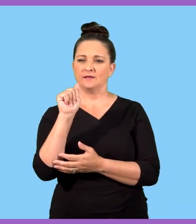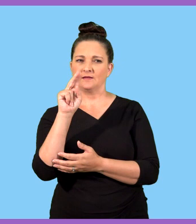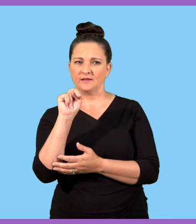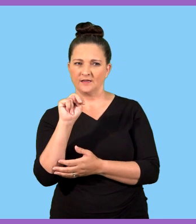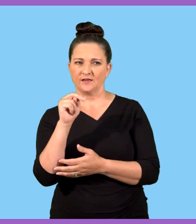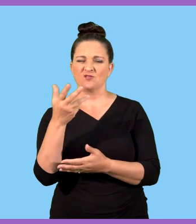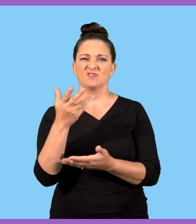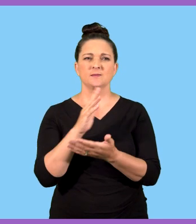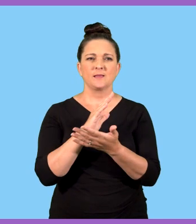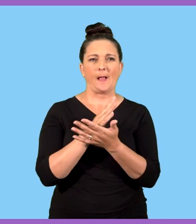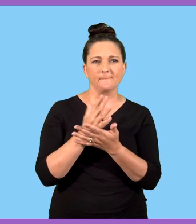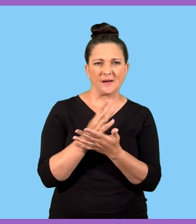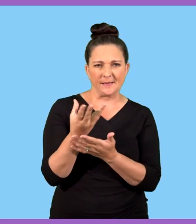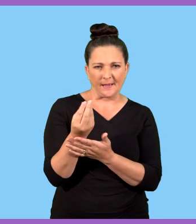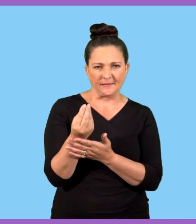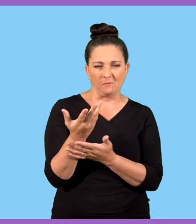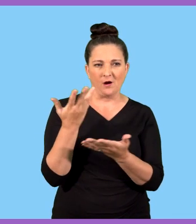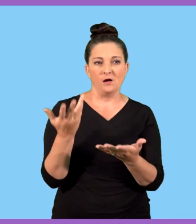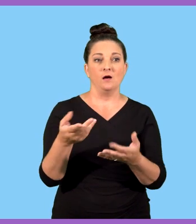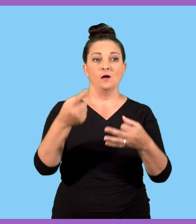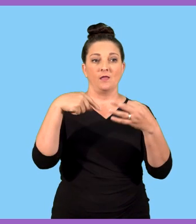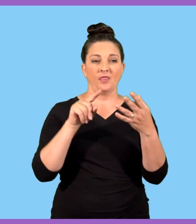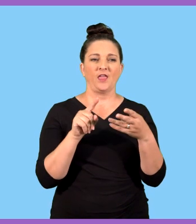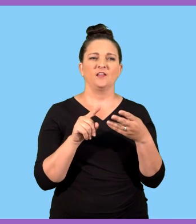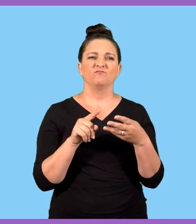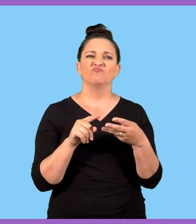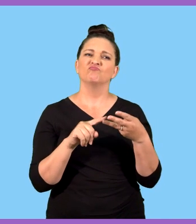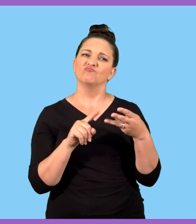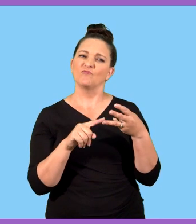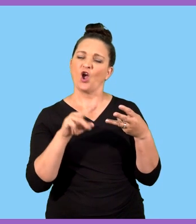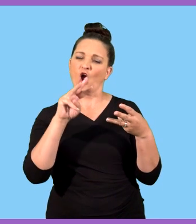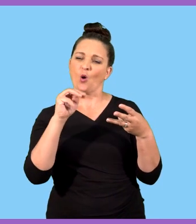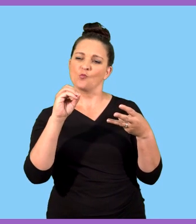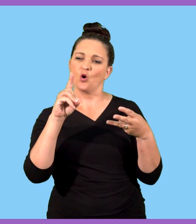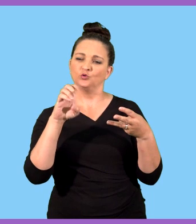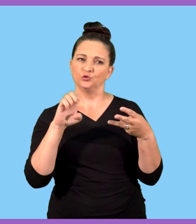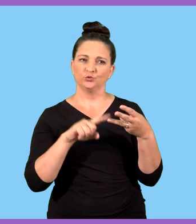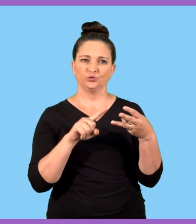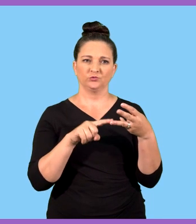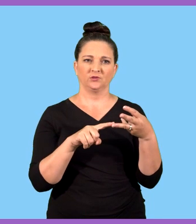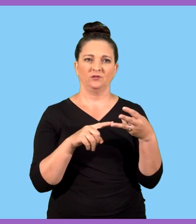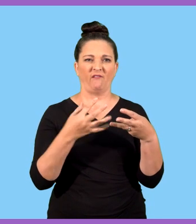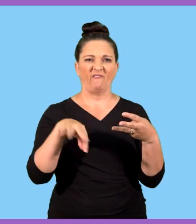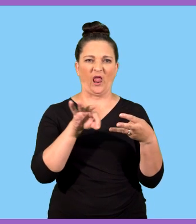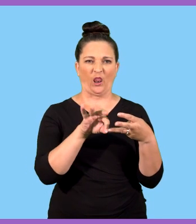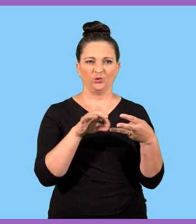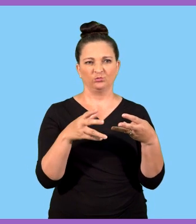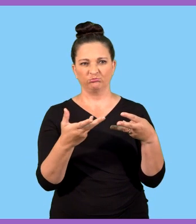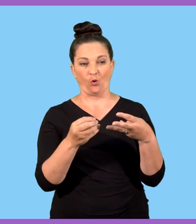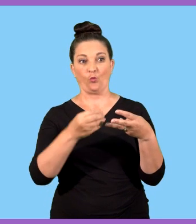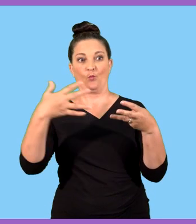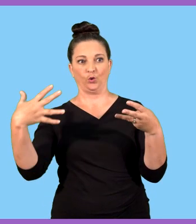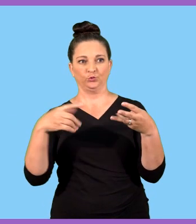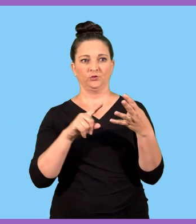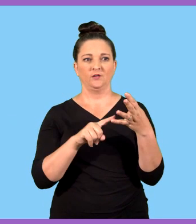data. Mode, the value of values that appear the most. Outlier, a value that